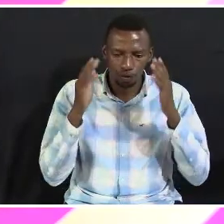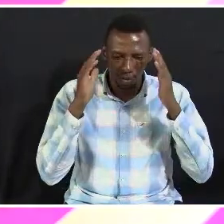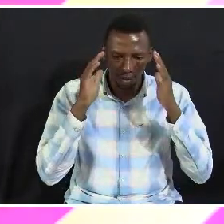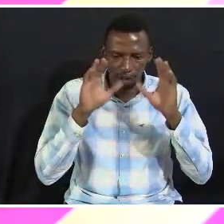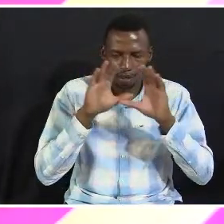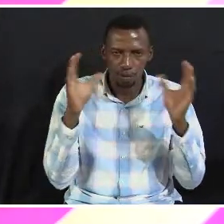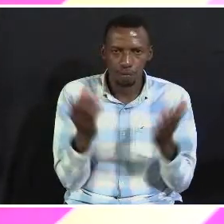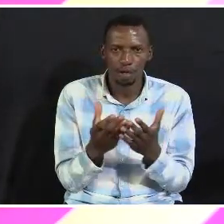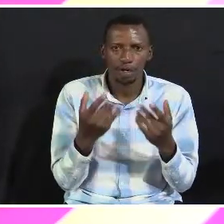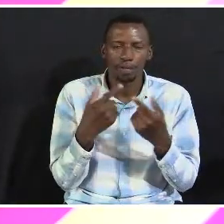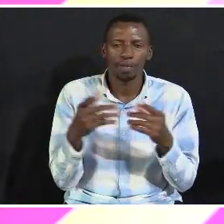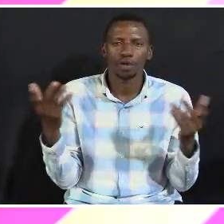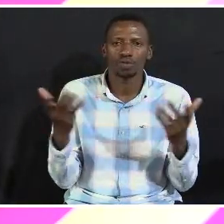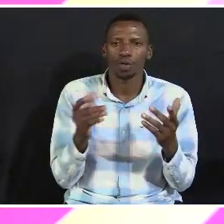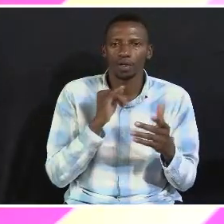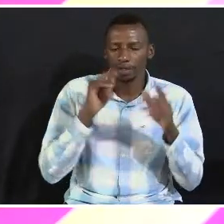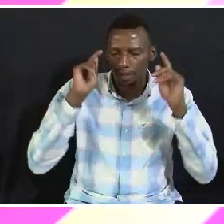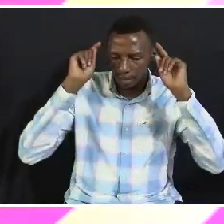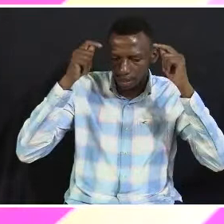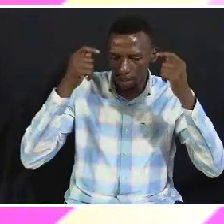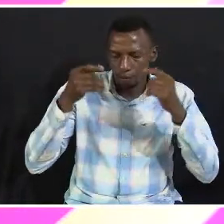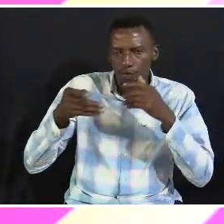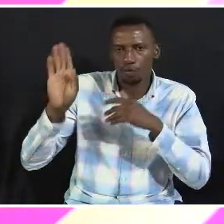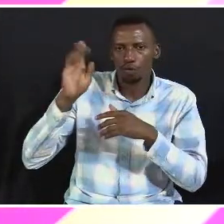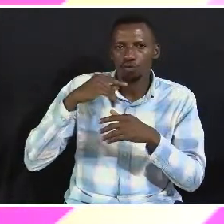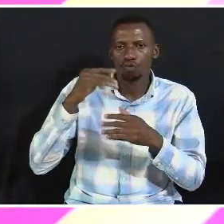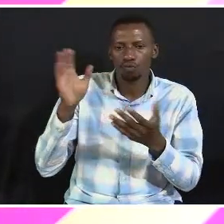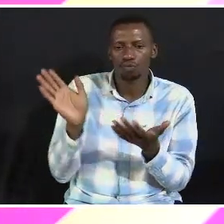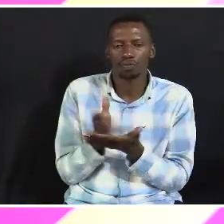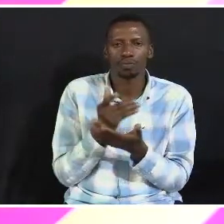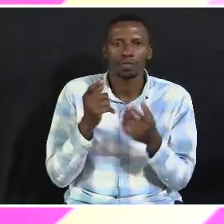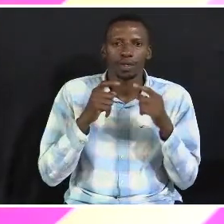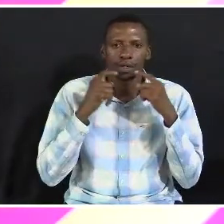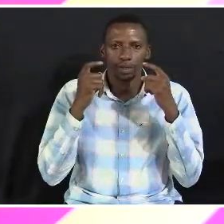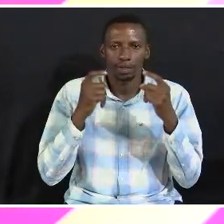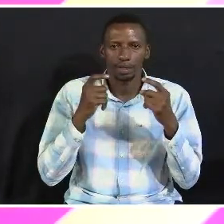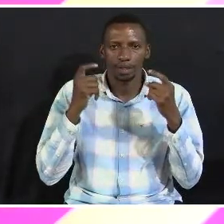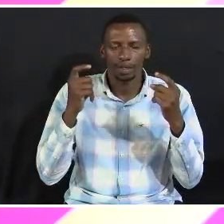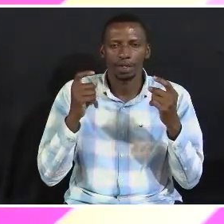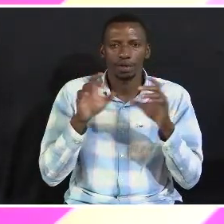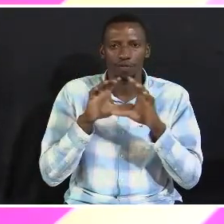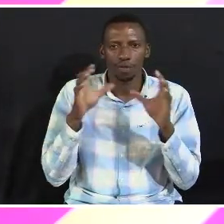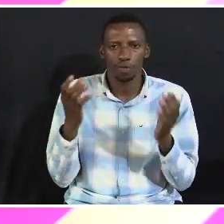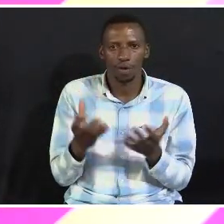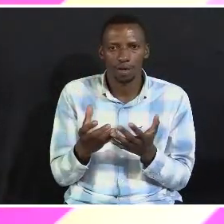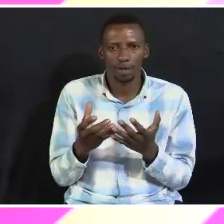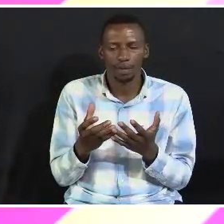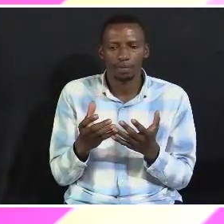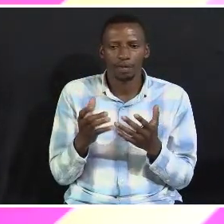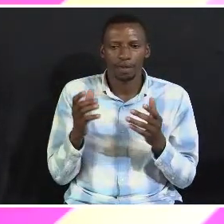God who takes away the sin of the world? The Lamb is missing. Why? Because